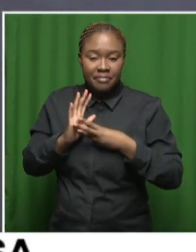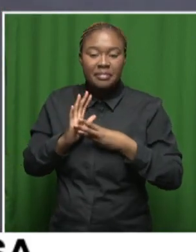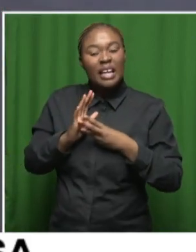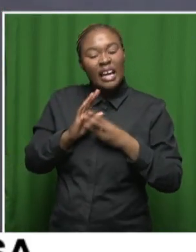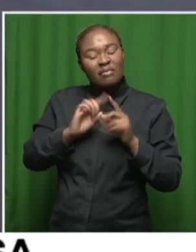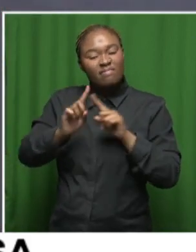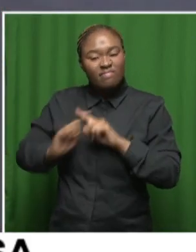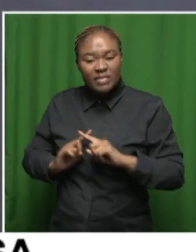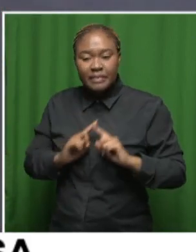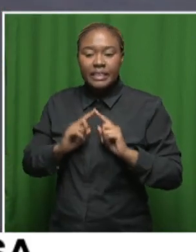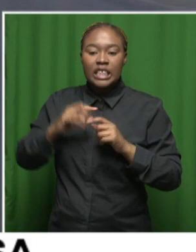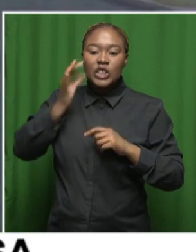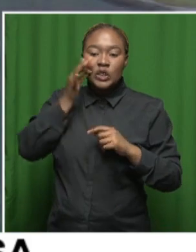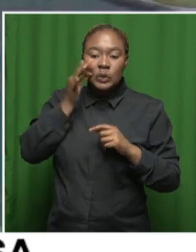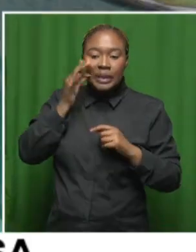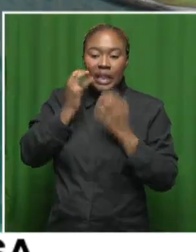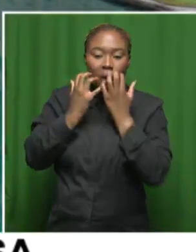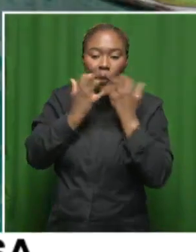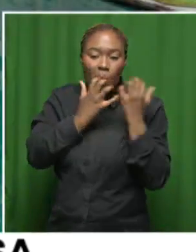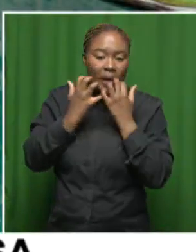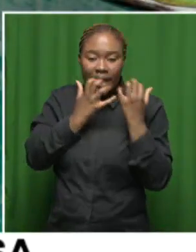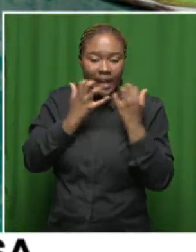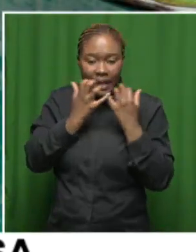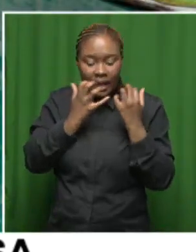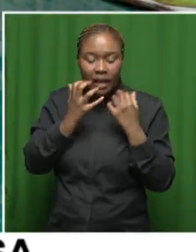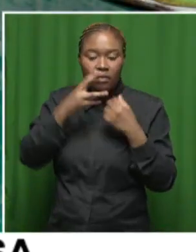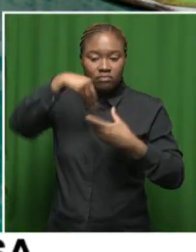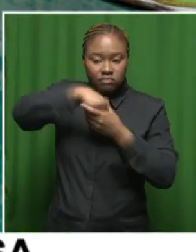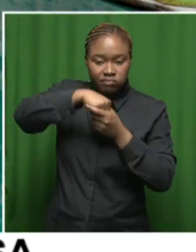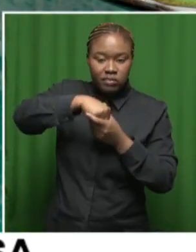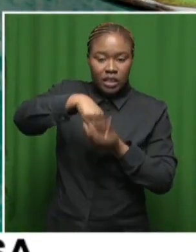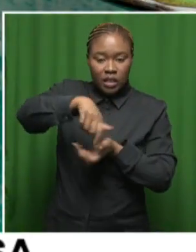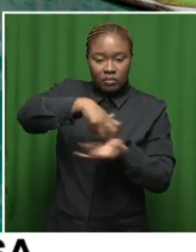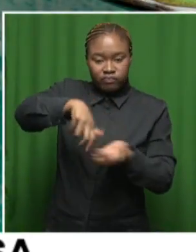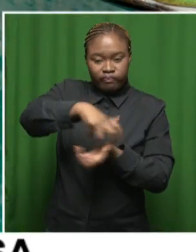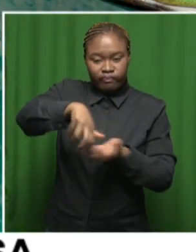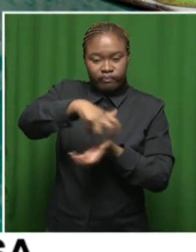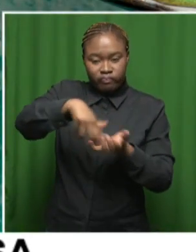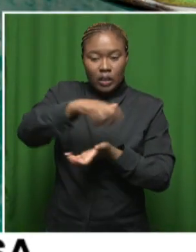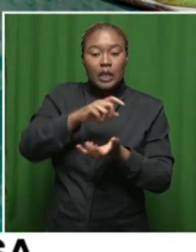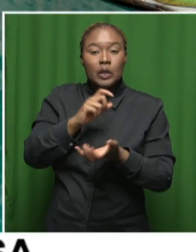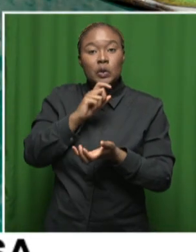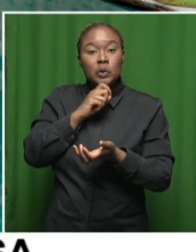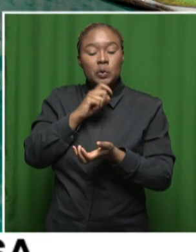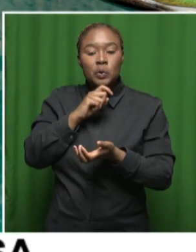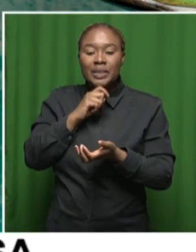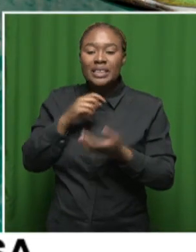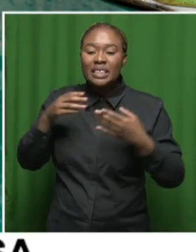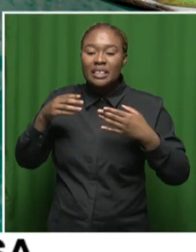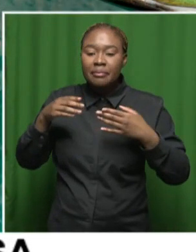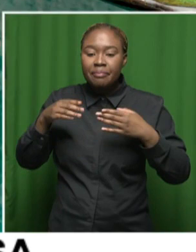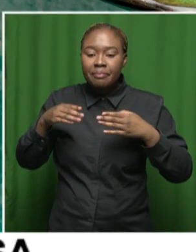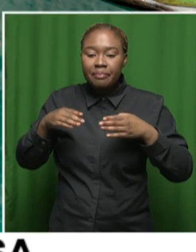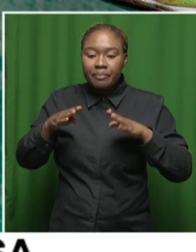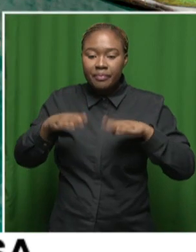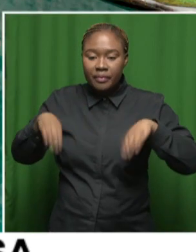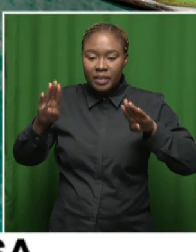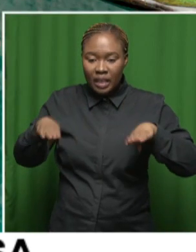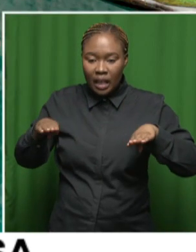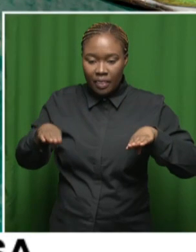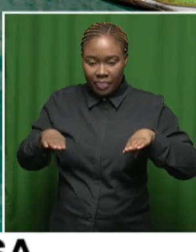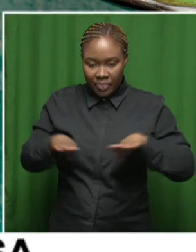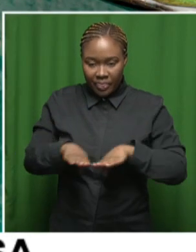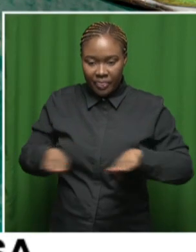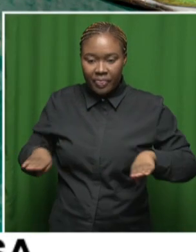other ingredients. And then it gets, you just buy you can buy an aluminium foil loaf tin, and then you just bake it in your